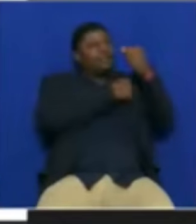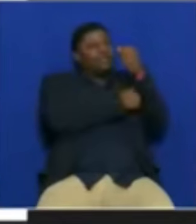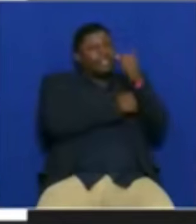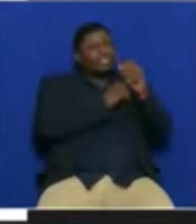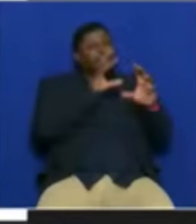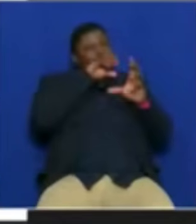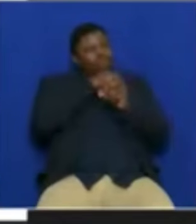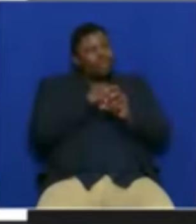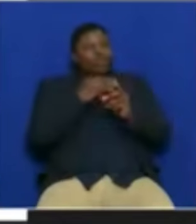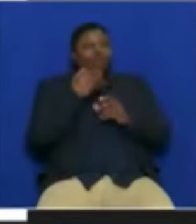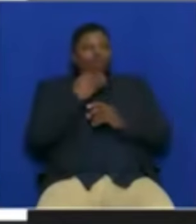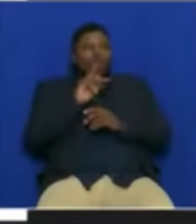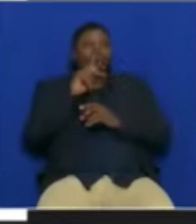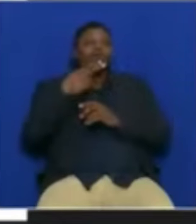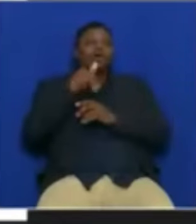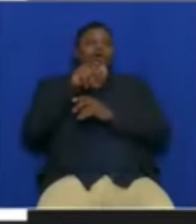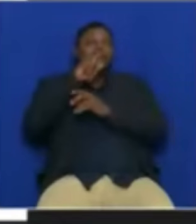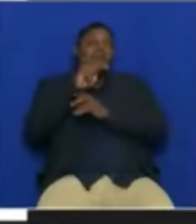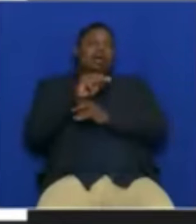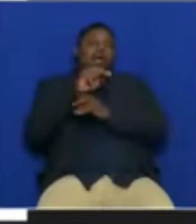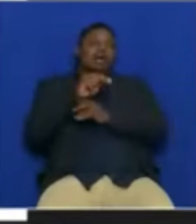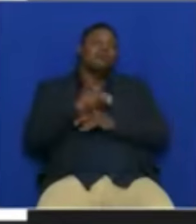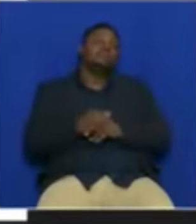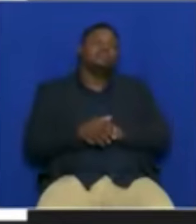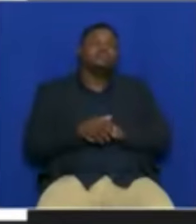Yes. Okay.